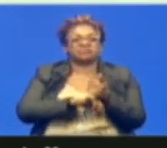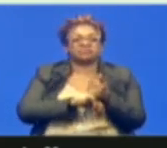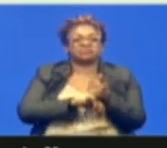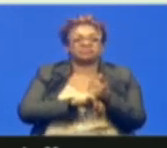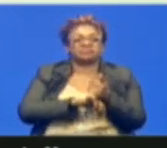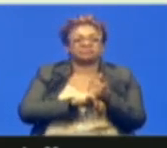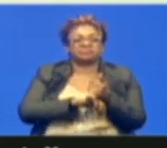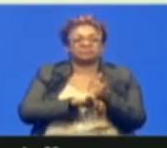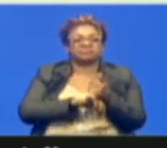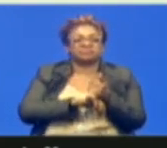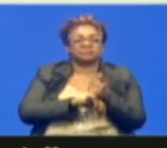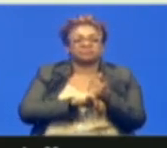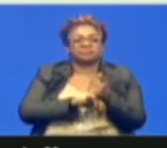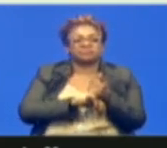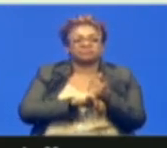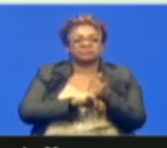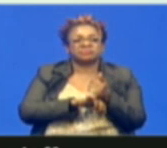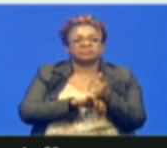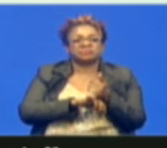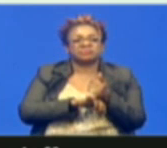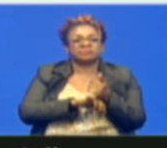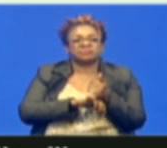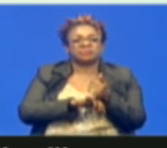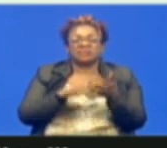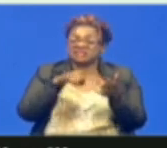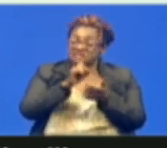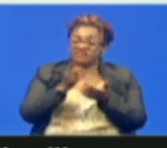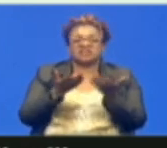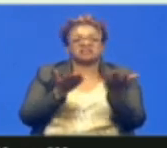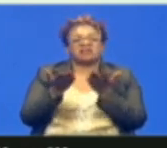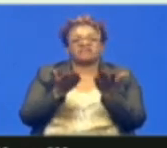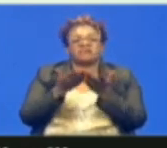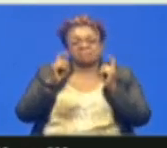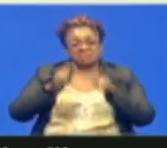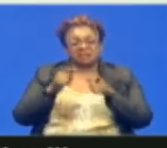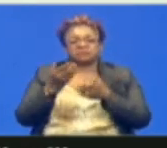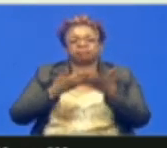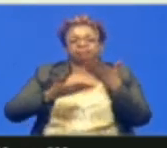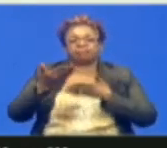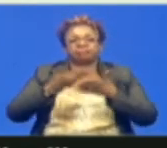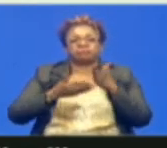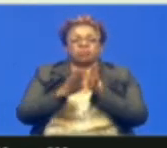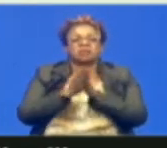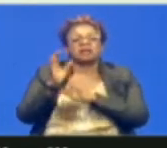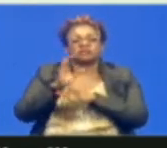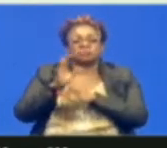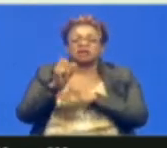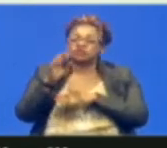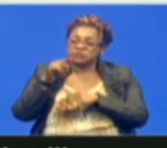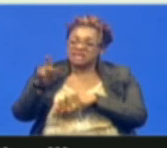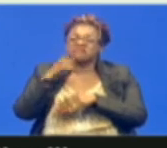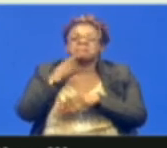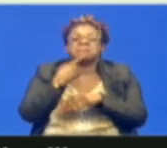anawasahau. Lazima ongea na customer. Kwa hivyo asiongee na wanaume juu wanaume ndio